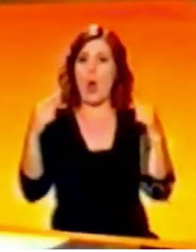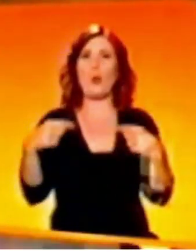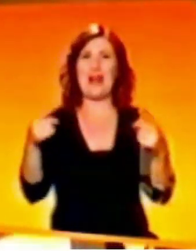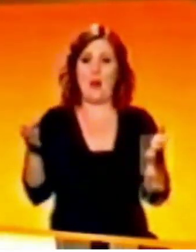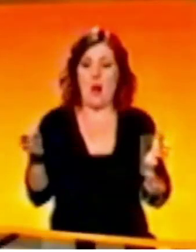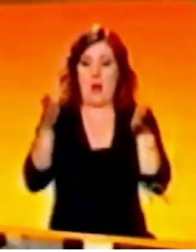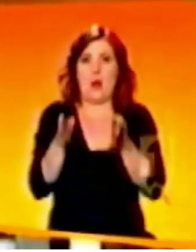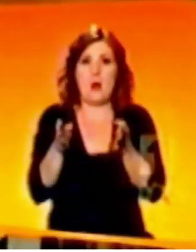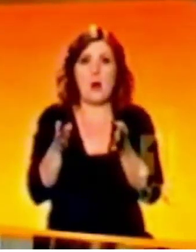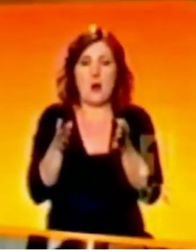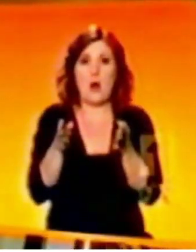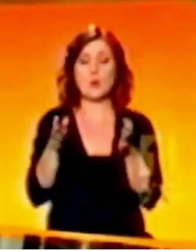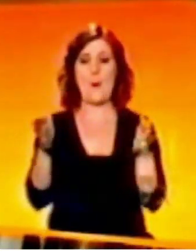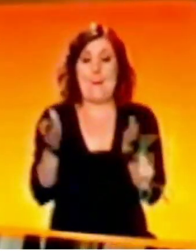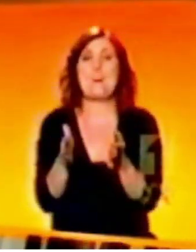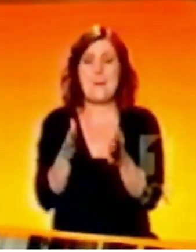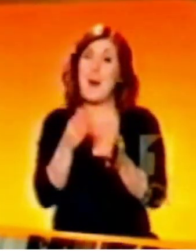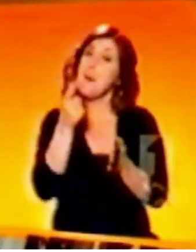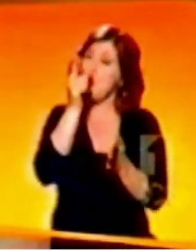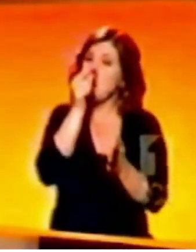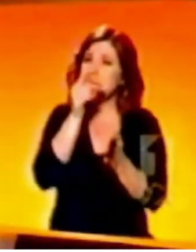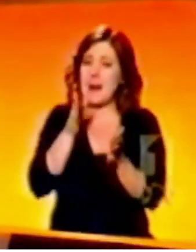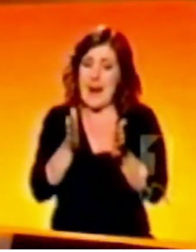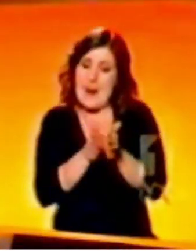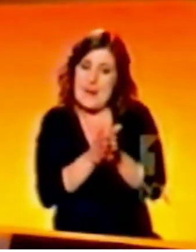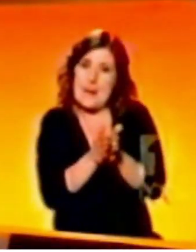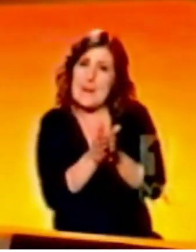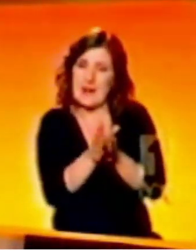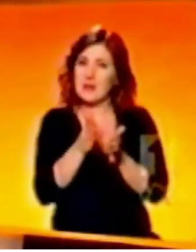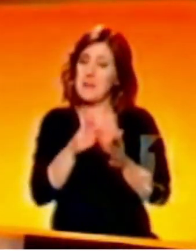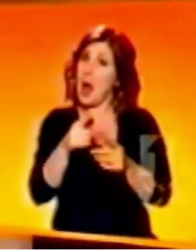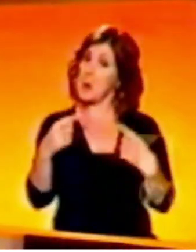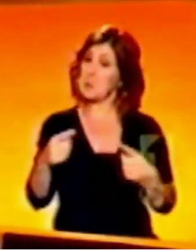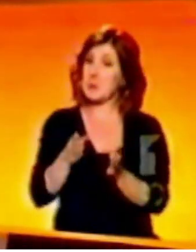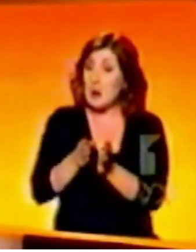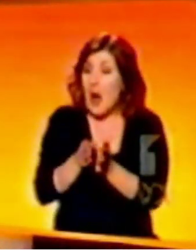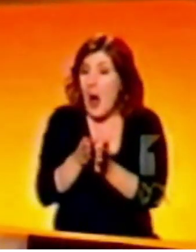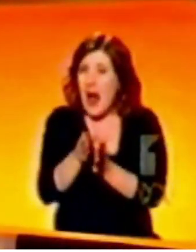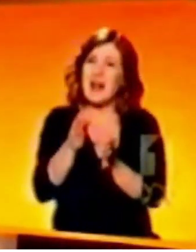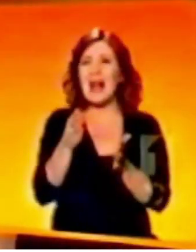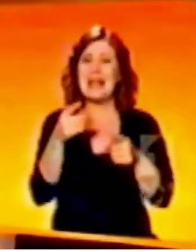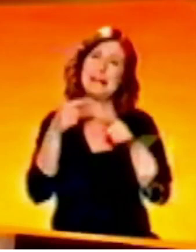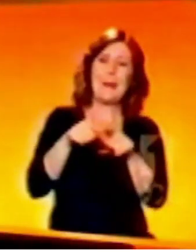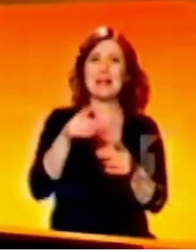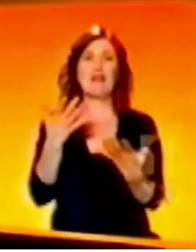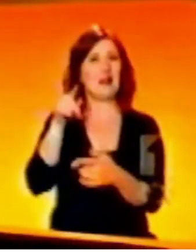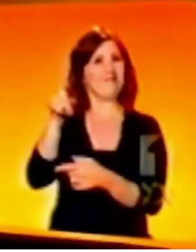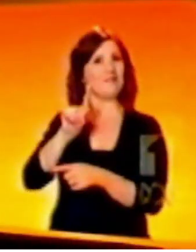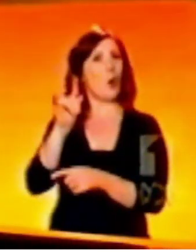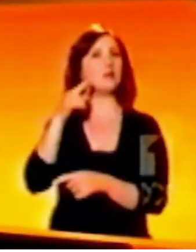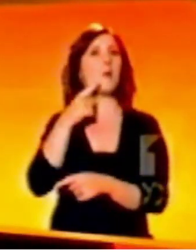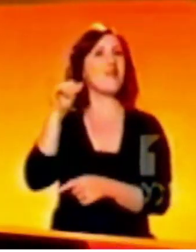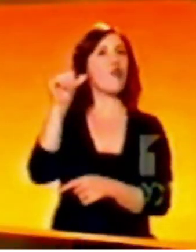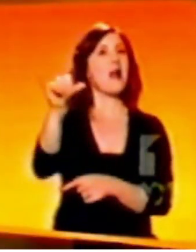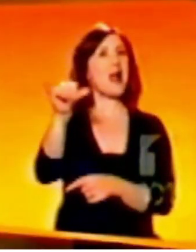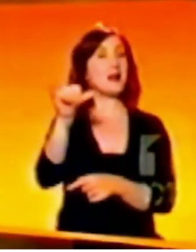no axle. Yes. And therefore you could be possible go very close to the aisle, but not necessarily into the aisle. Depends on the aeroplane. Now, I'm glad aeroplanes came